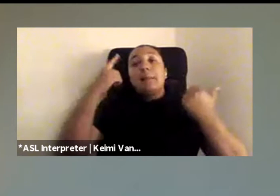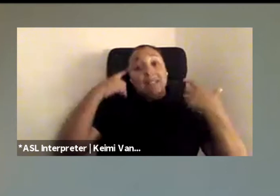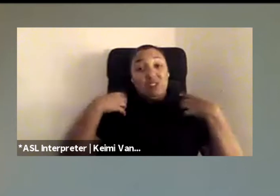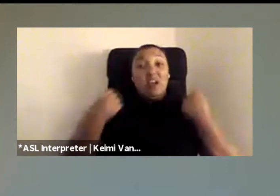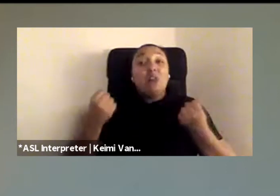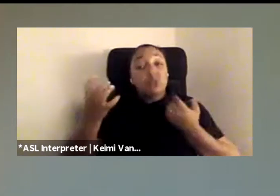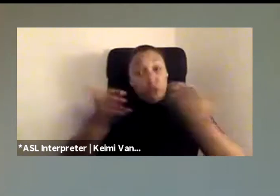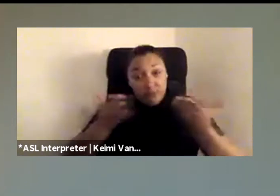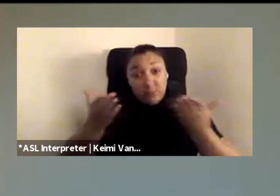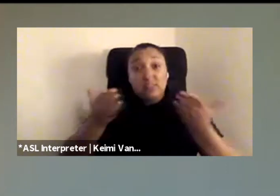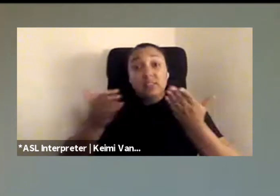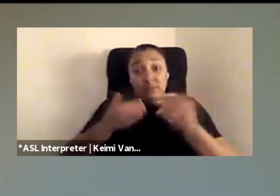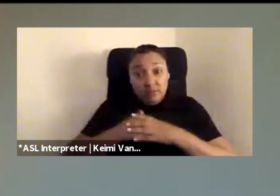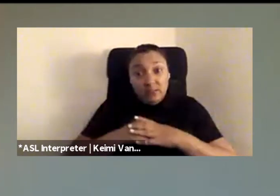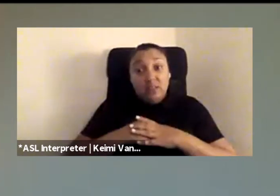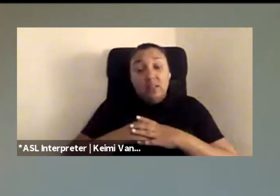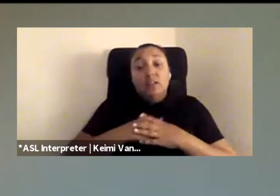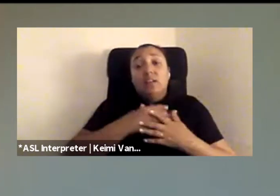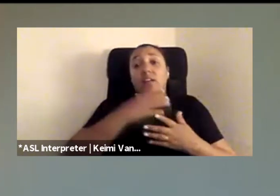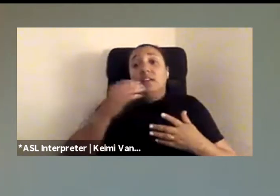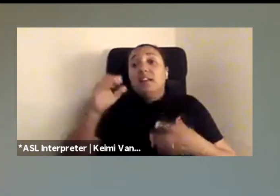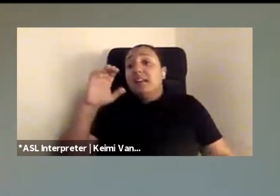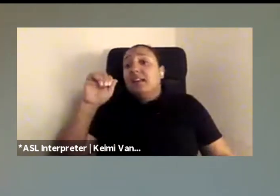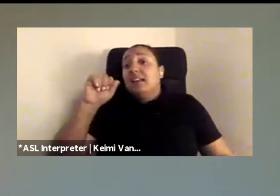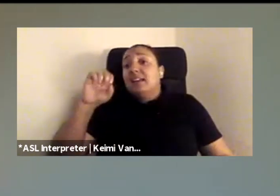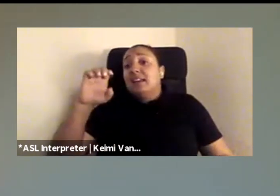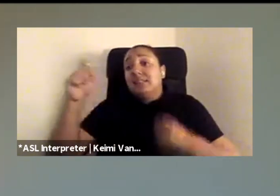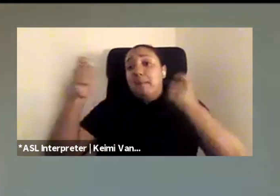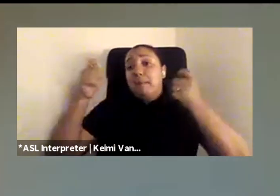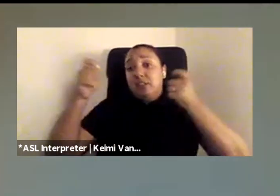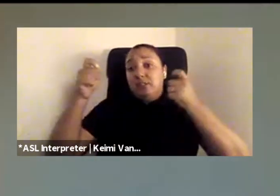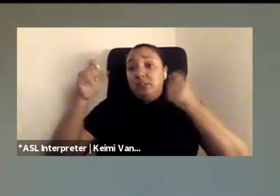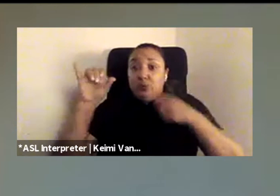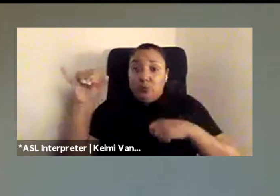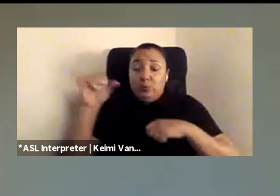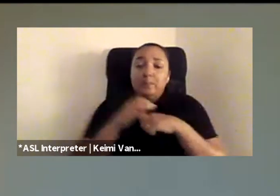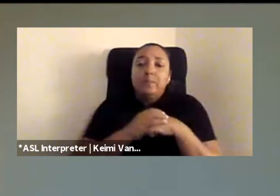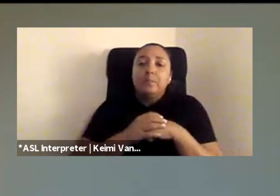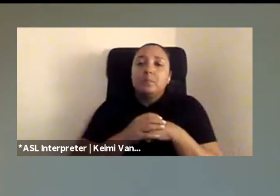services along with case management. And what that looks like is,